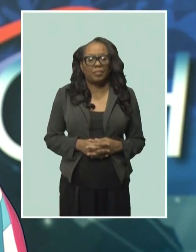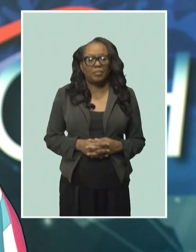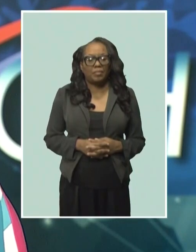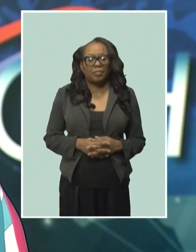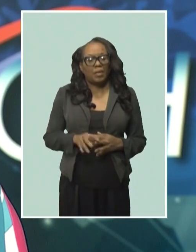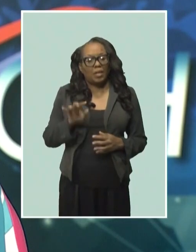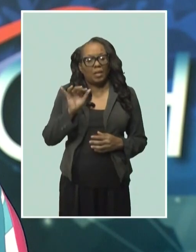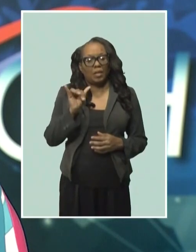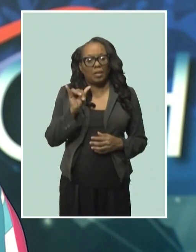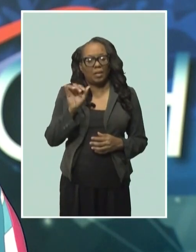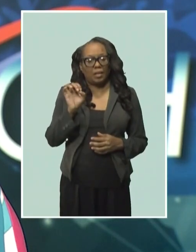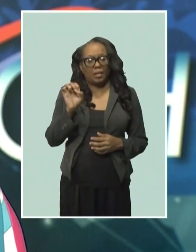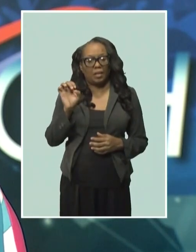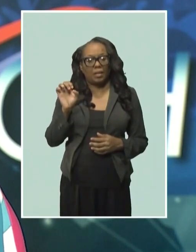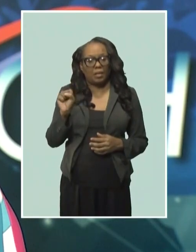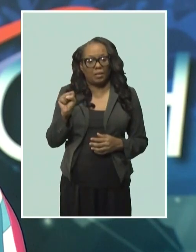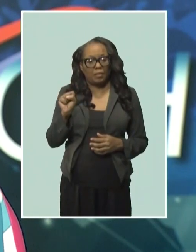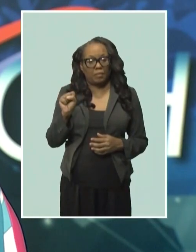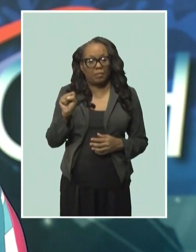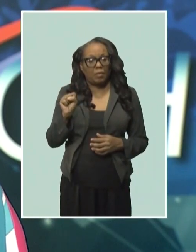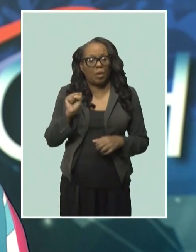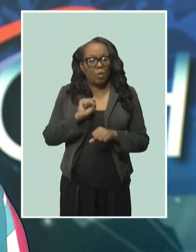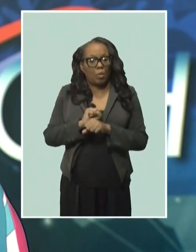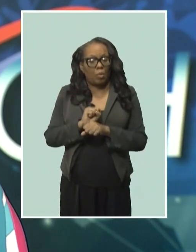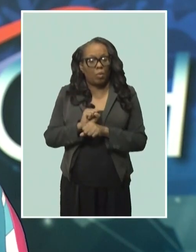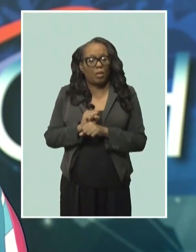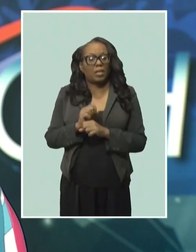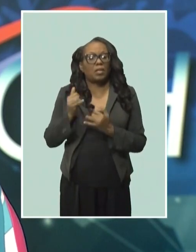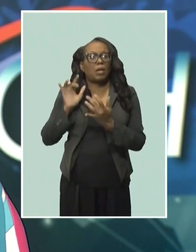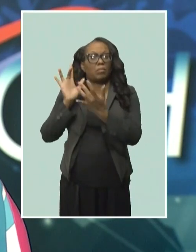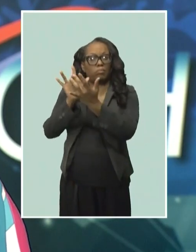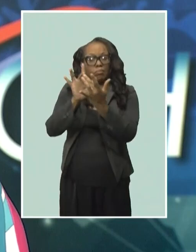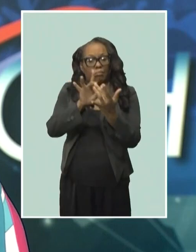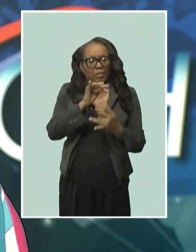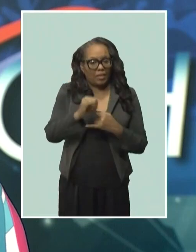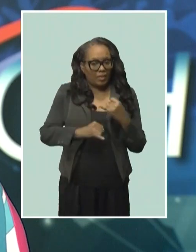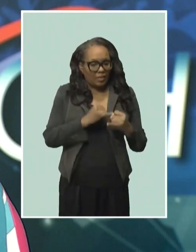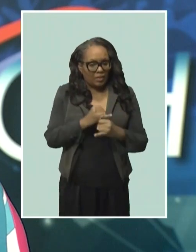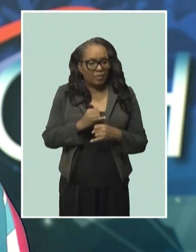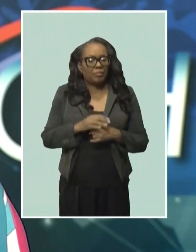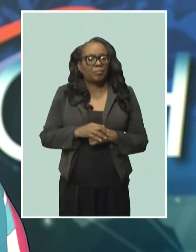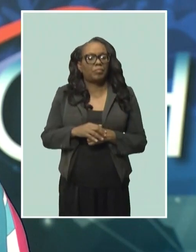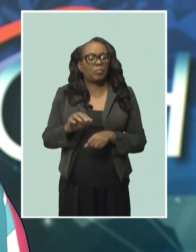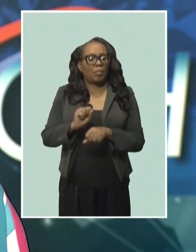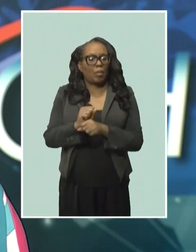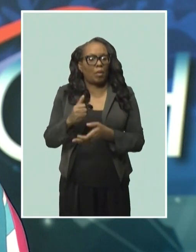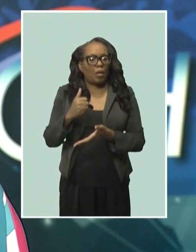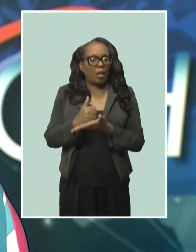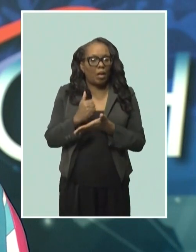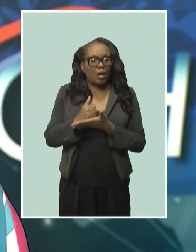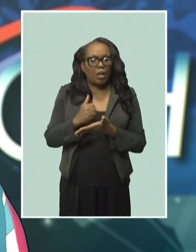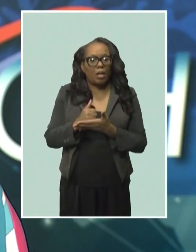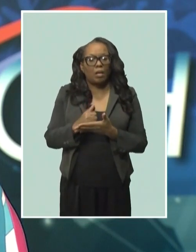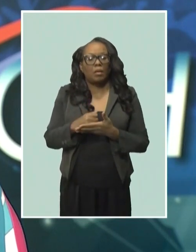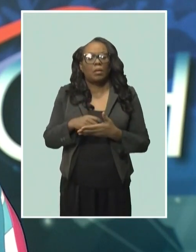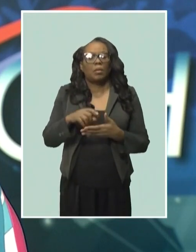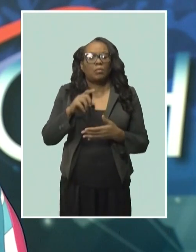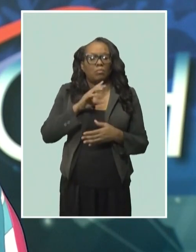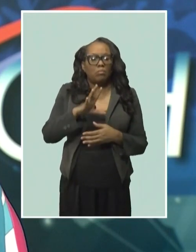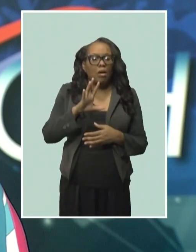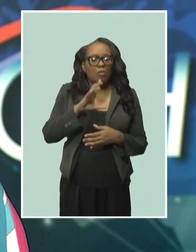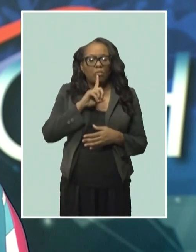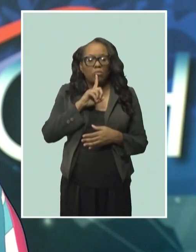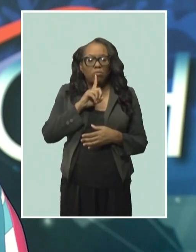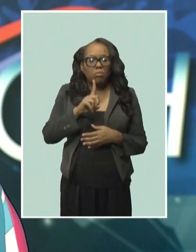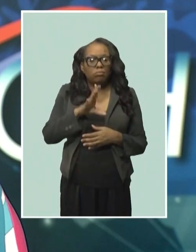The work of the Youth Entrepreneurship Scheme is reaching the international market. The scheme's work helped to make up the recently held